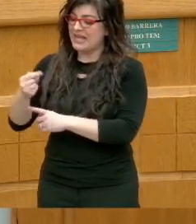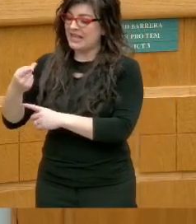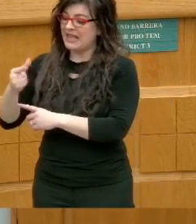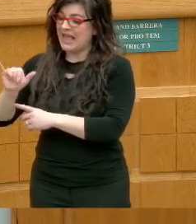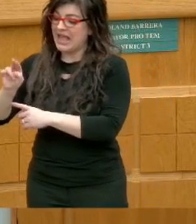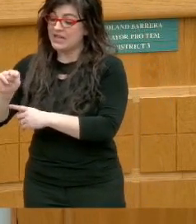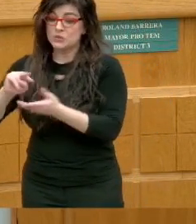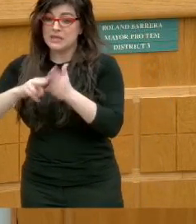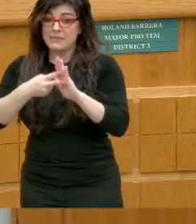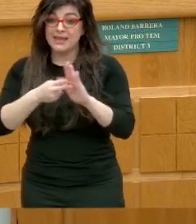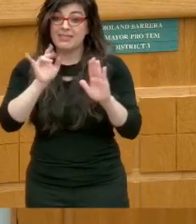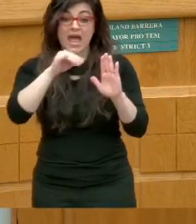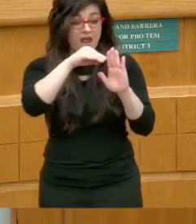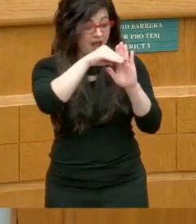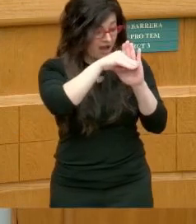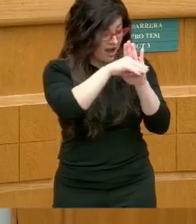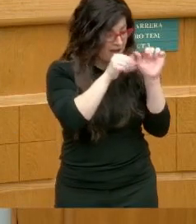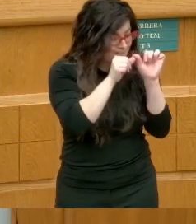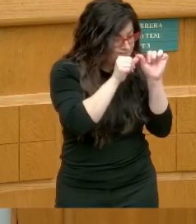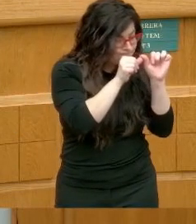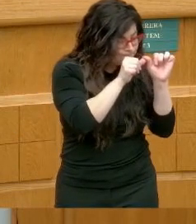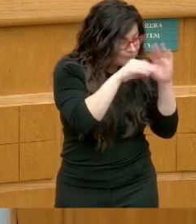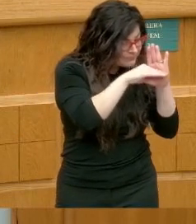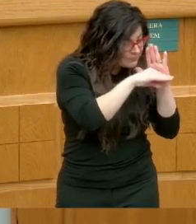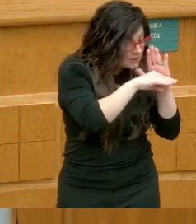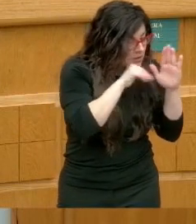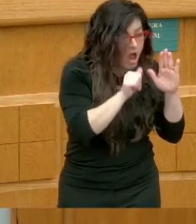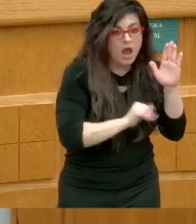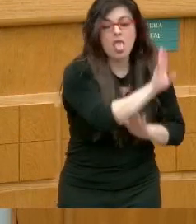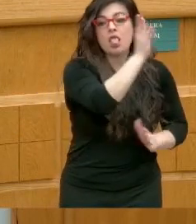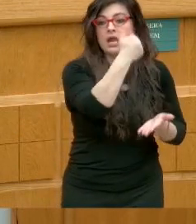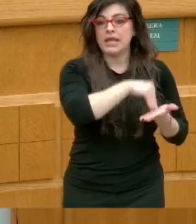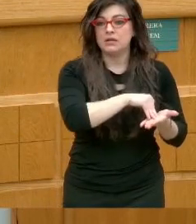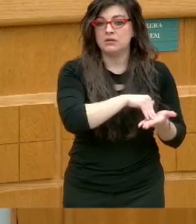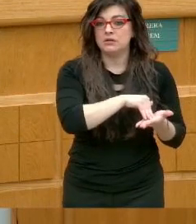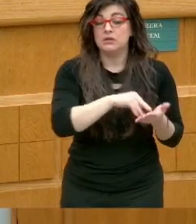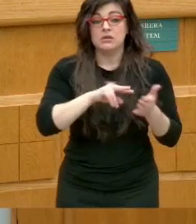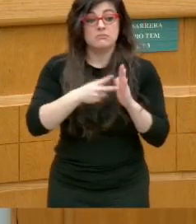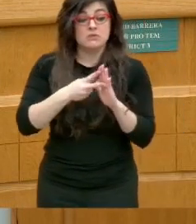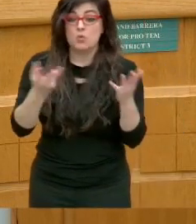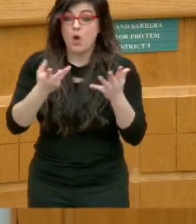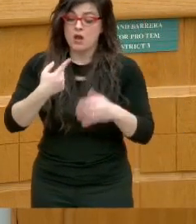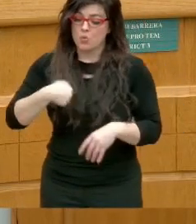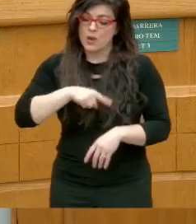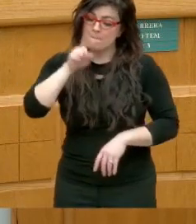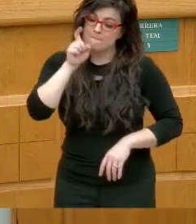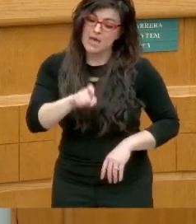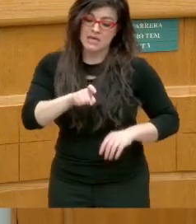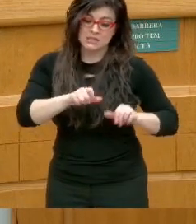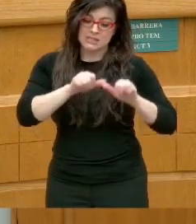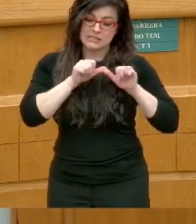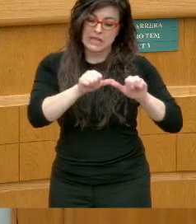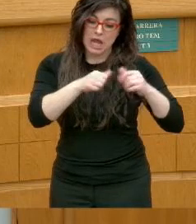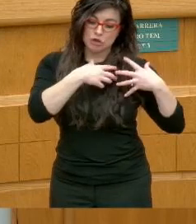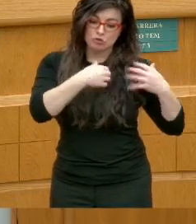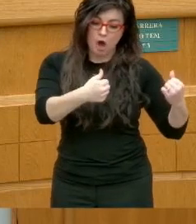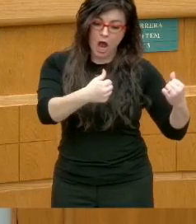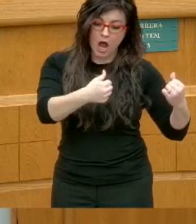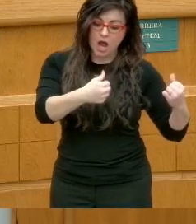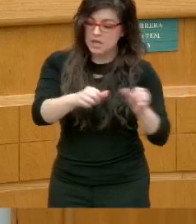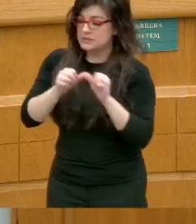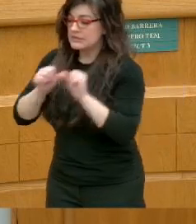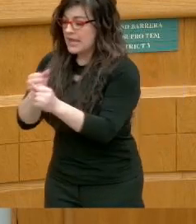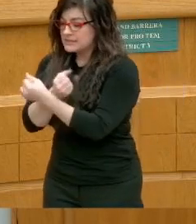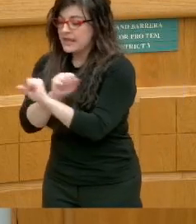in Nueces County. We're going to stay strong to stay safe. Let me say that again. We're going to stay strong to stay